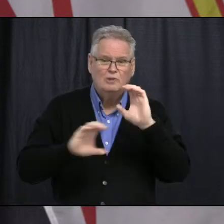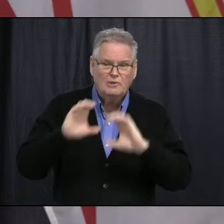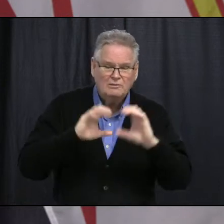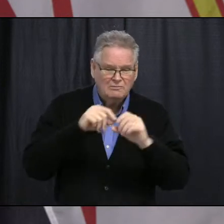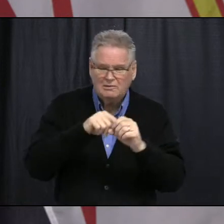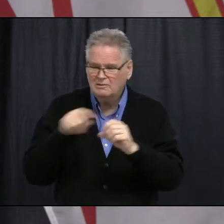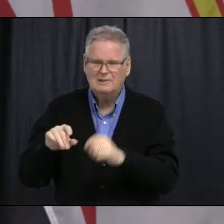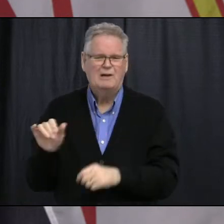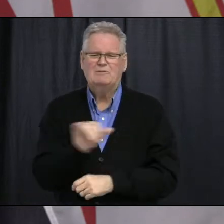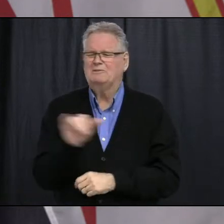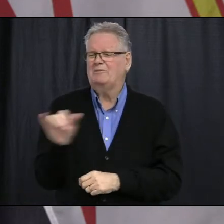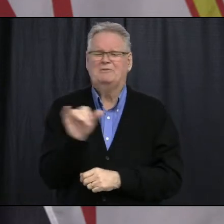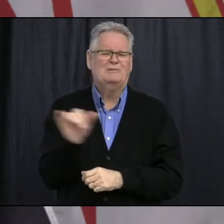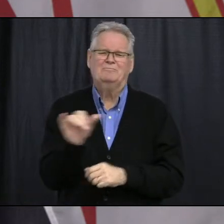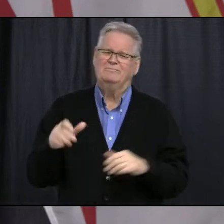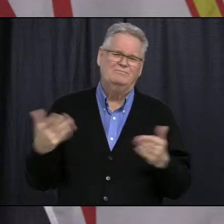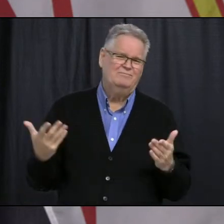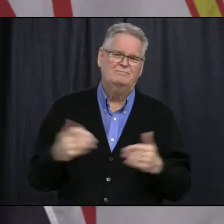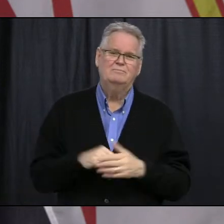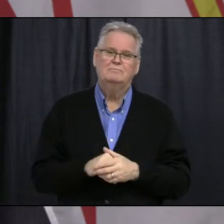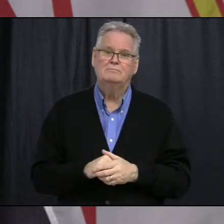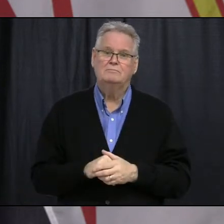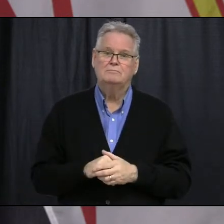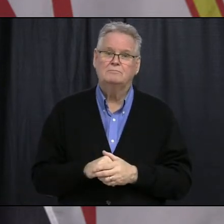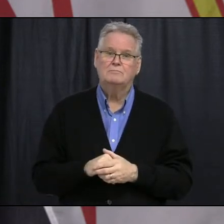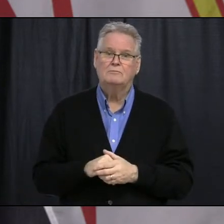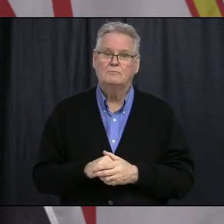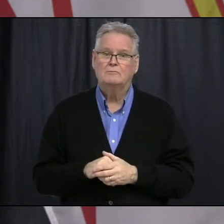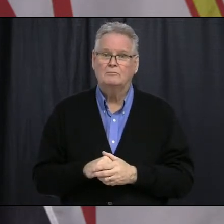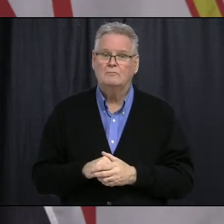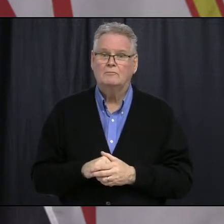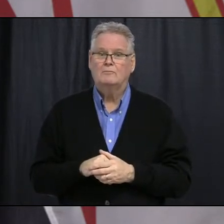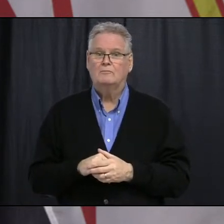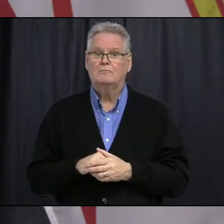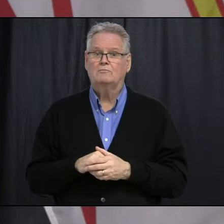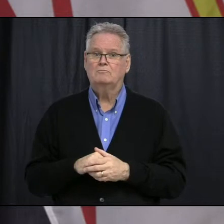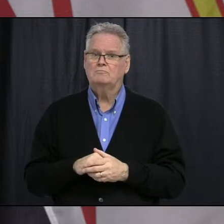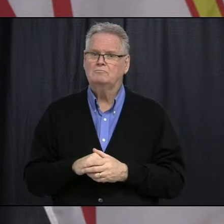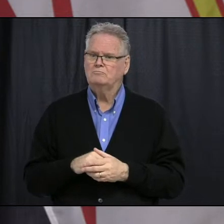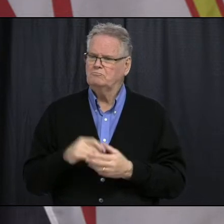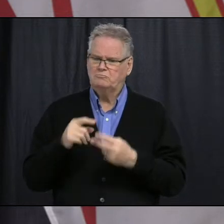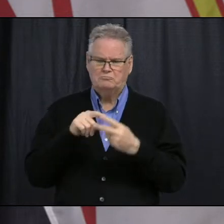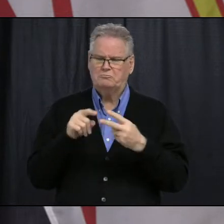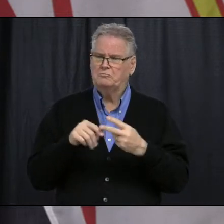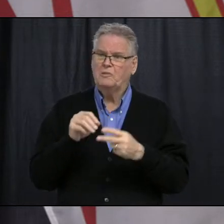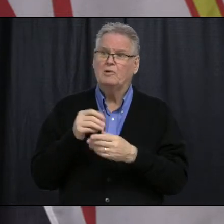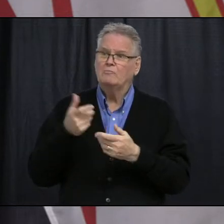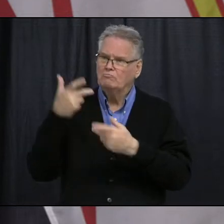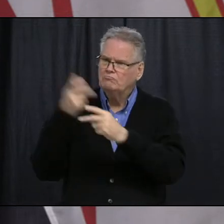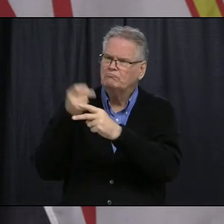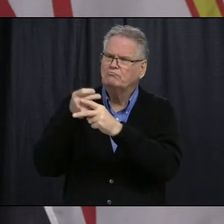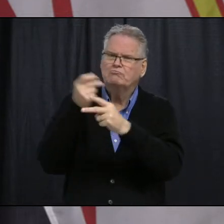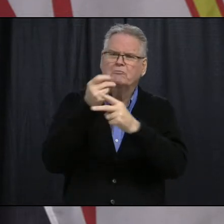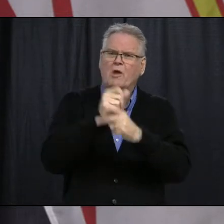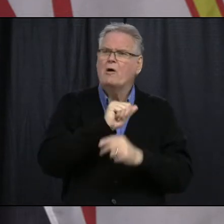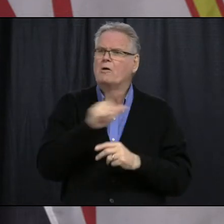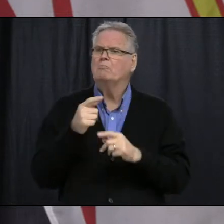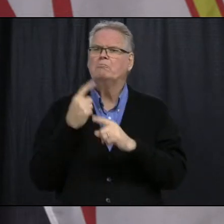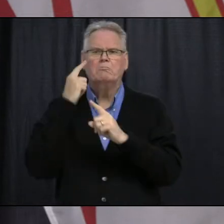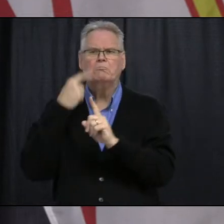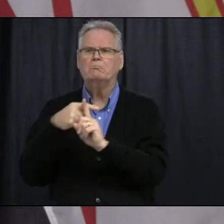real-world experience data with regard to vaccine effectiveness. Their side effect profiles are very similar, and they produce